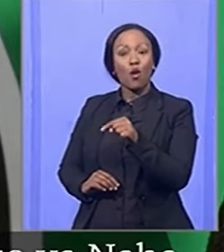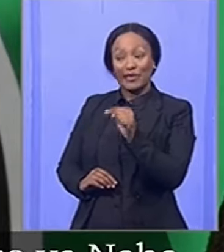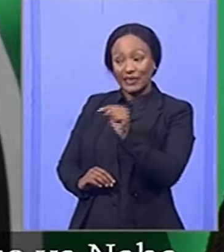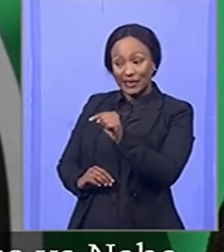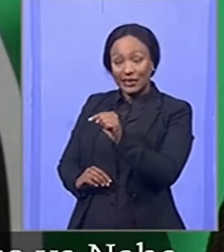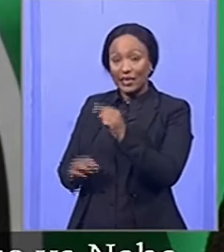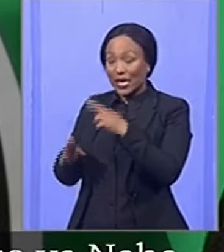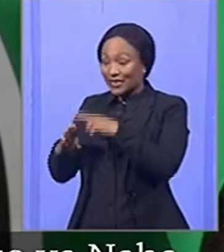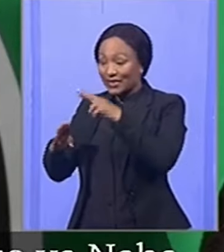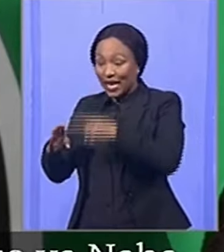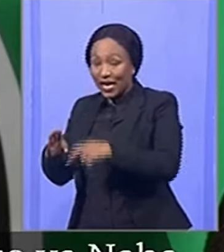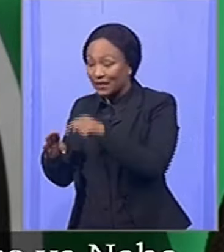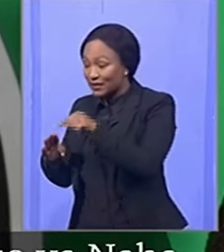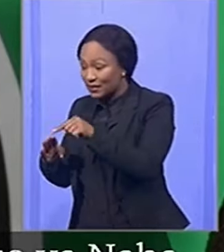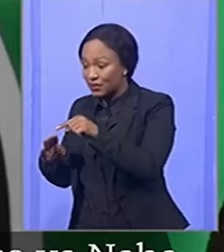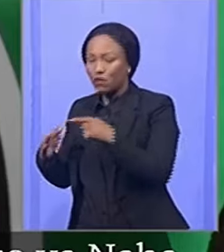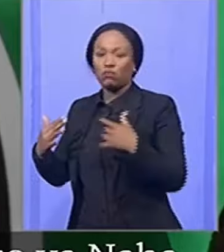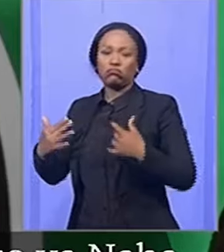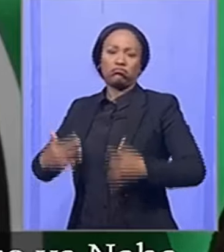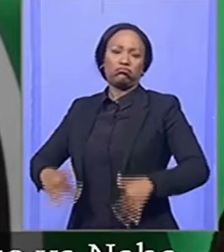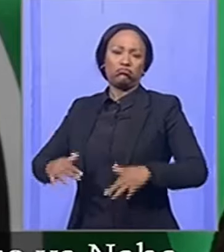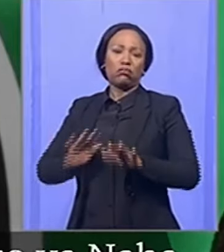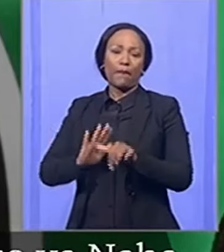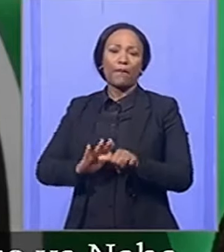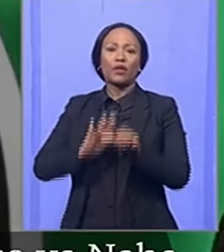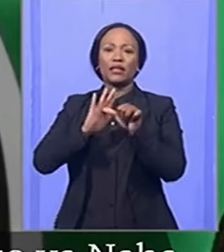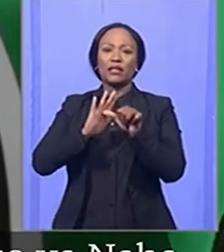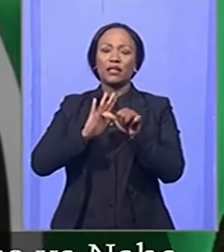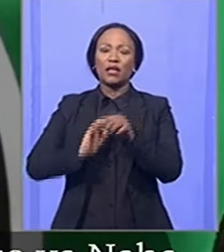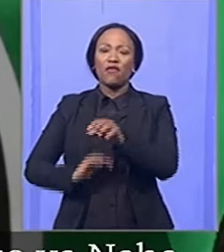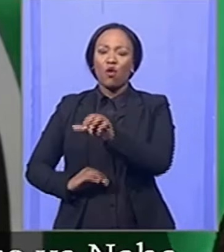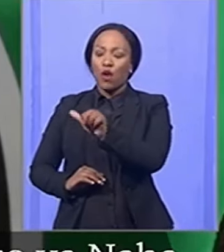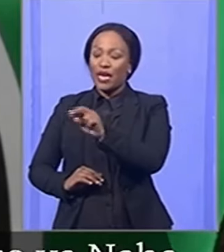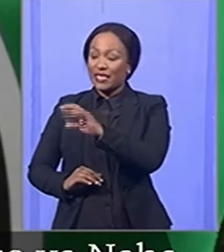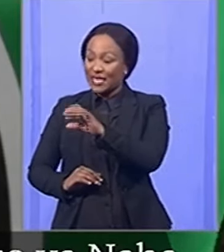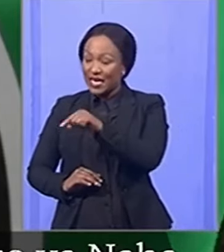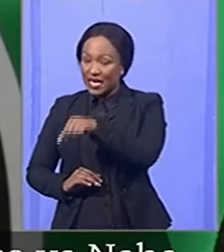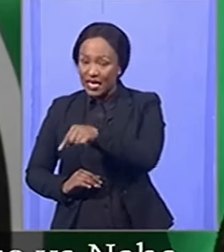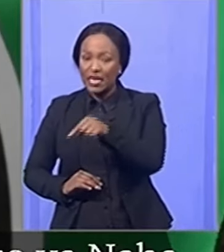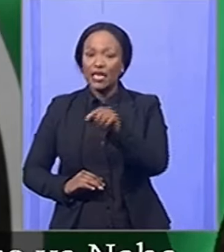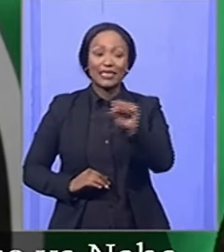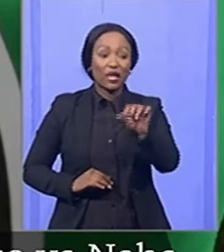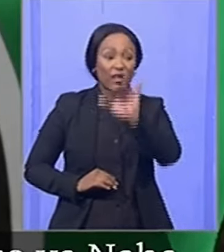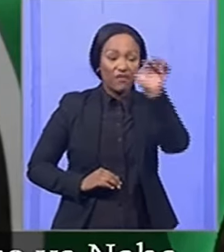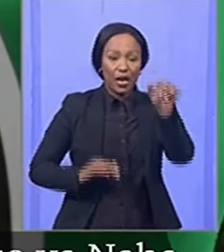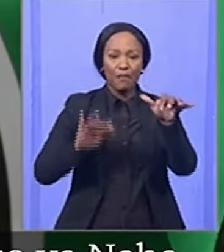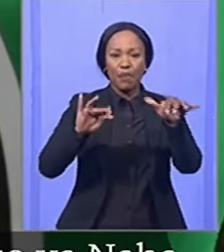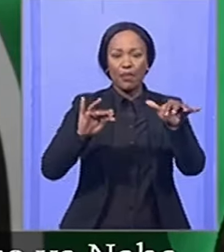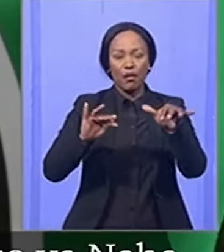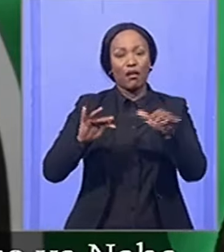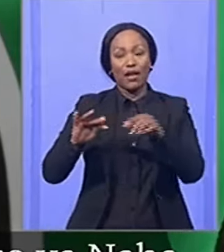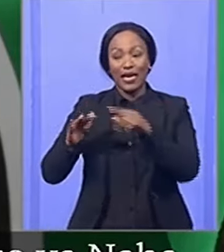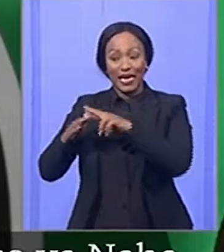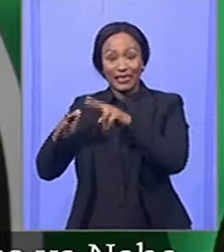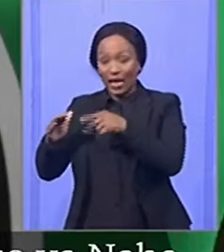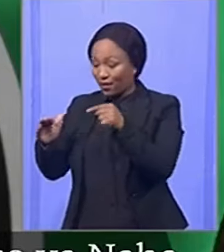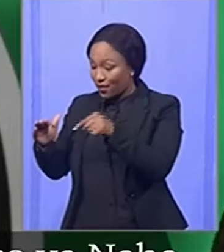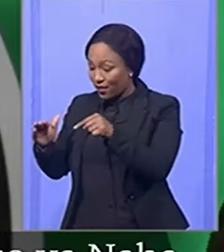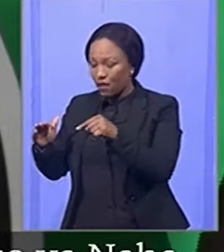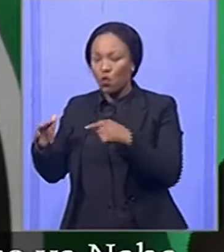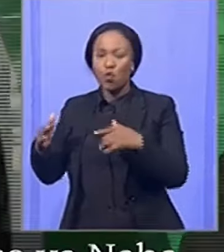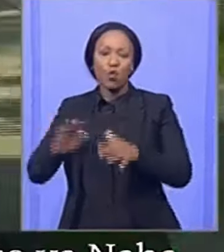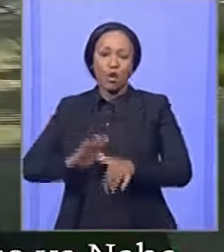very significant for the ANC and for South Africa. And we characterized